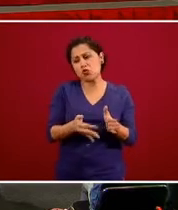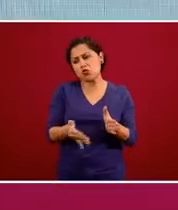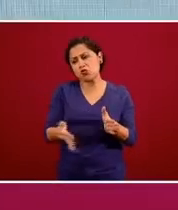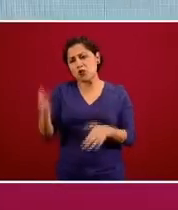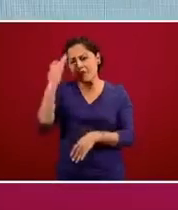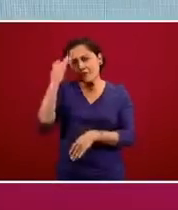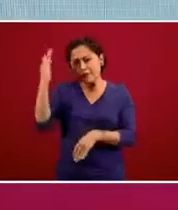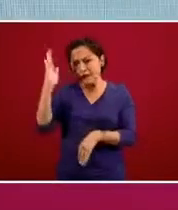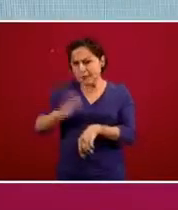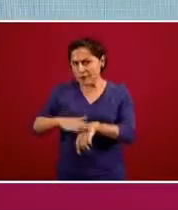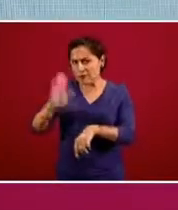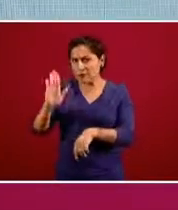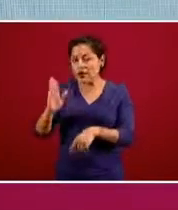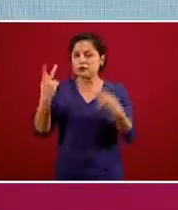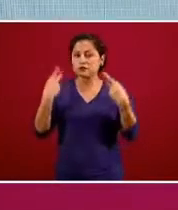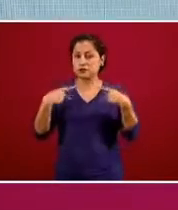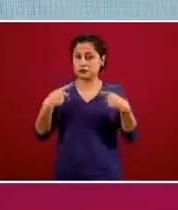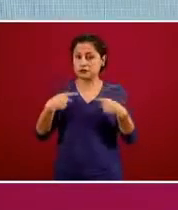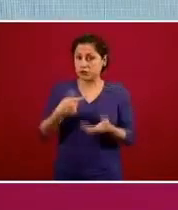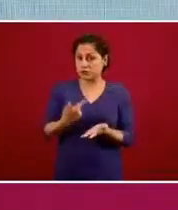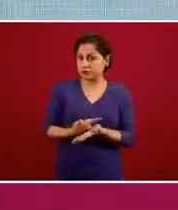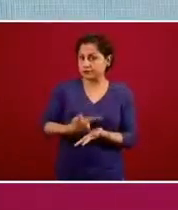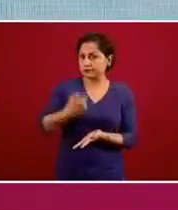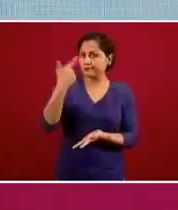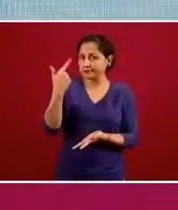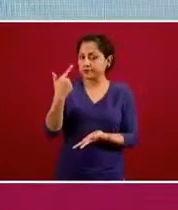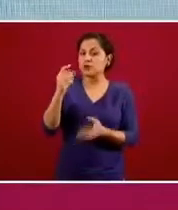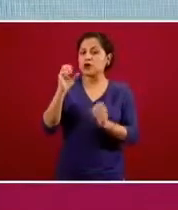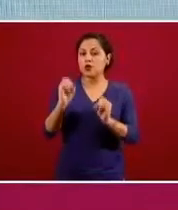So this distribution can be